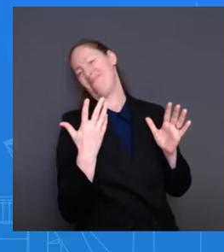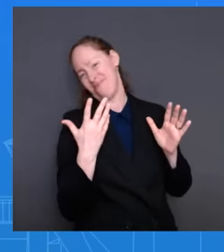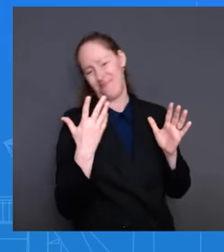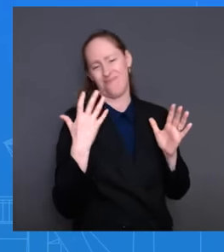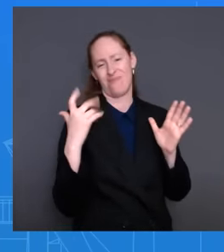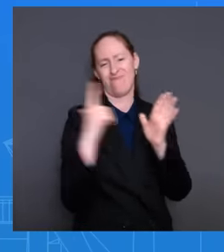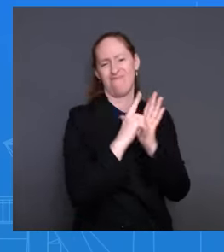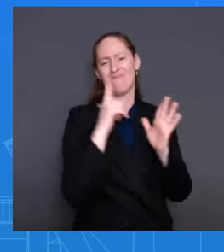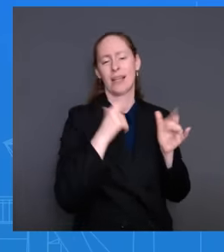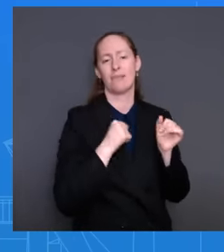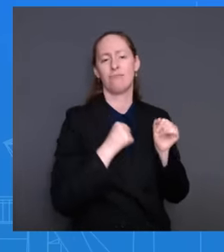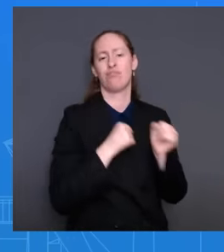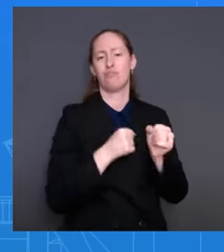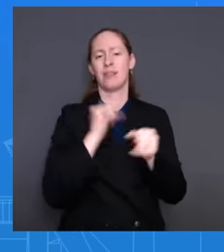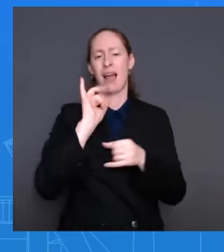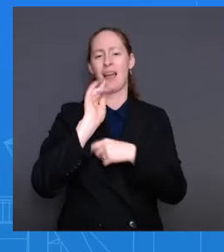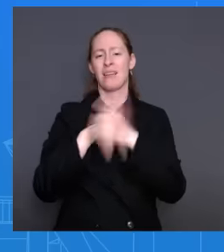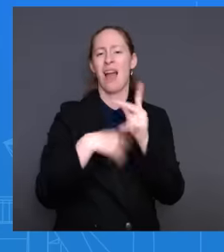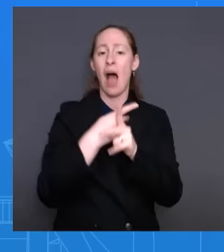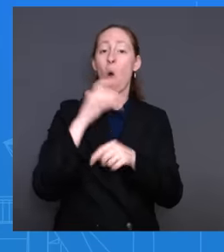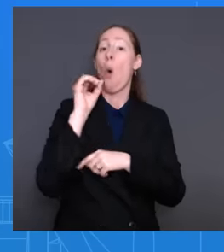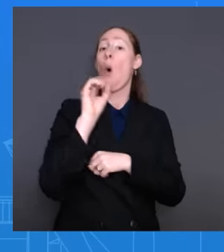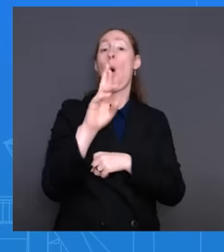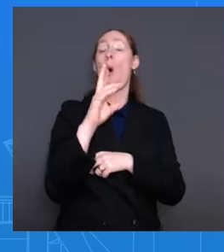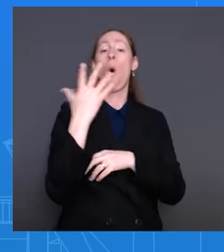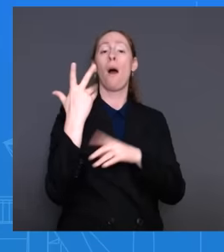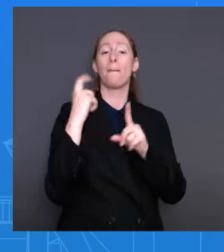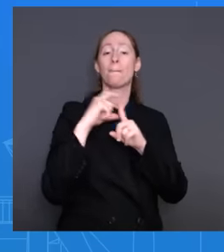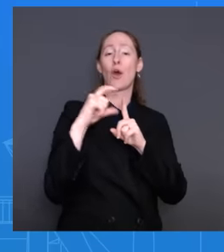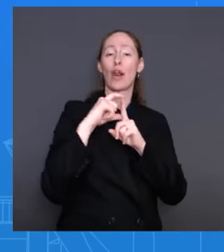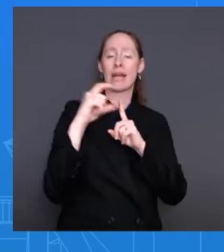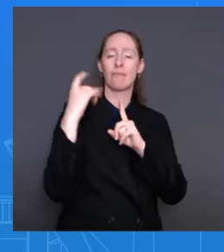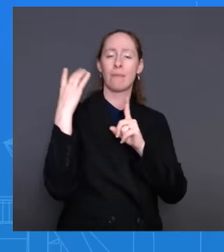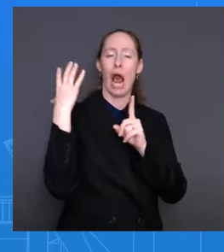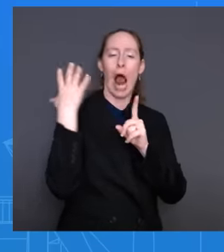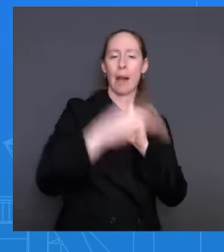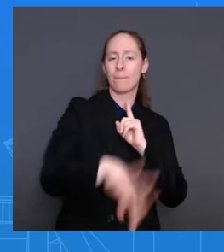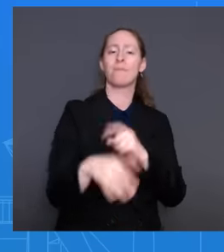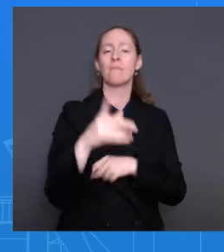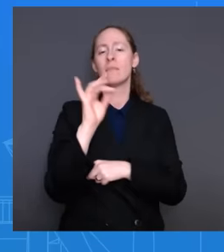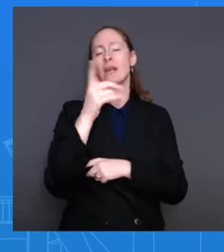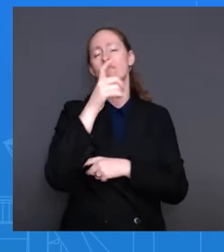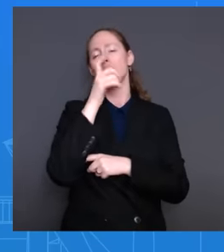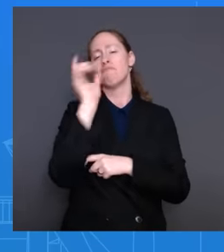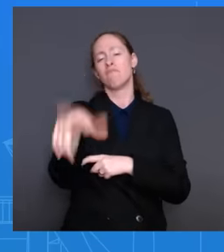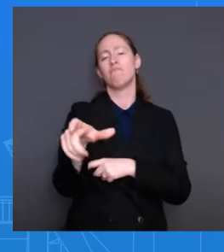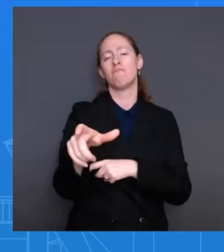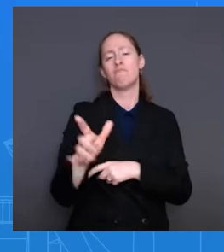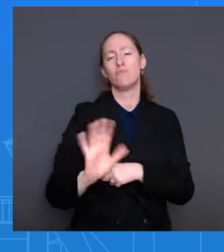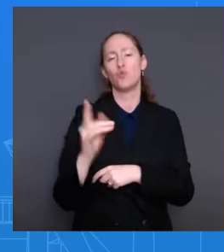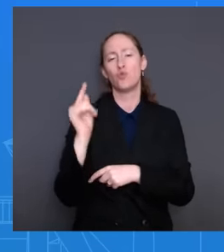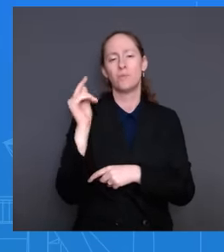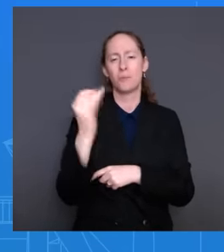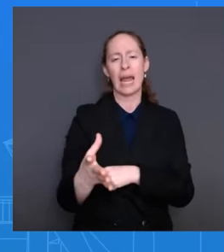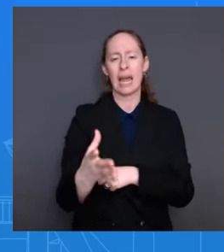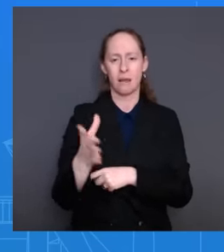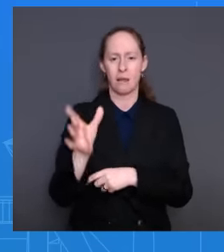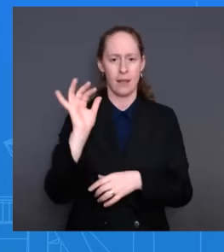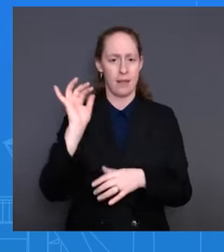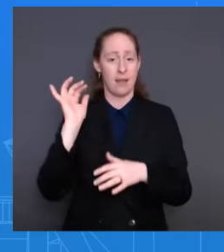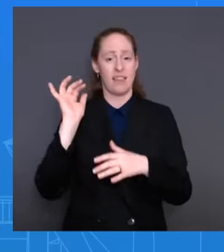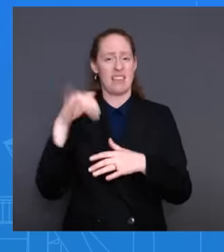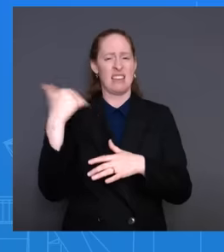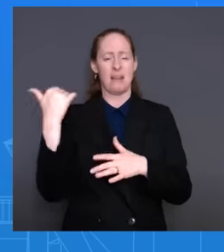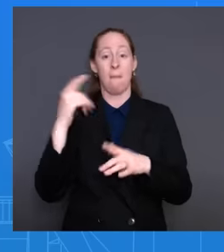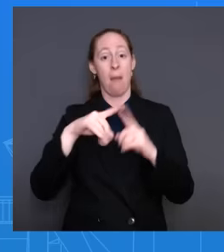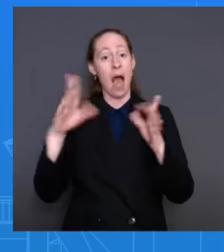out of the dangerous hands. He does not support a ban on the sale of all handguns, to answer your question. Okay, thank you. In